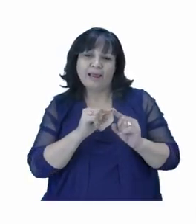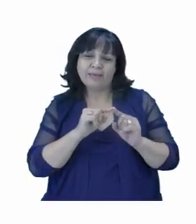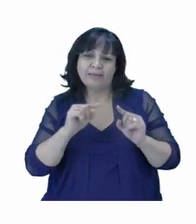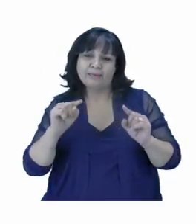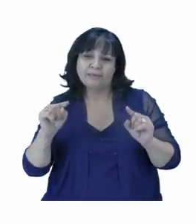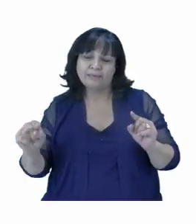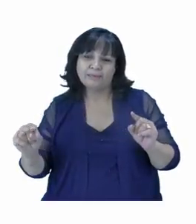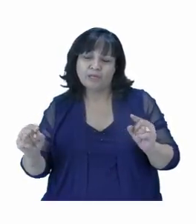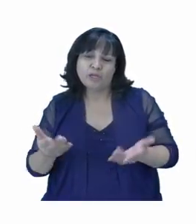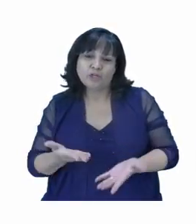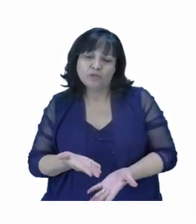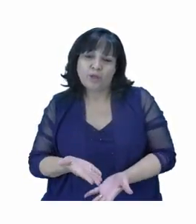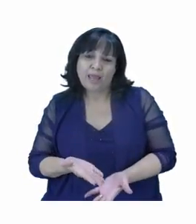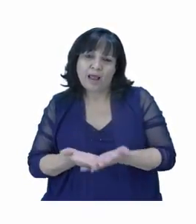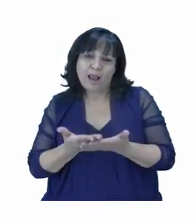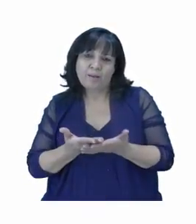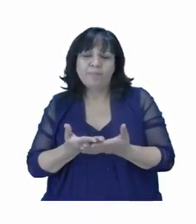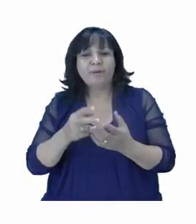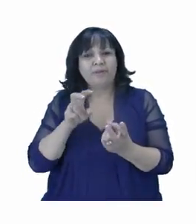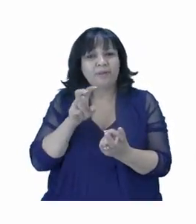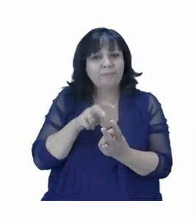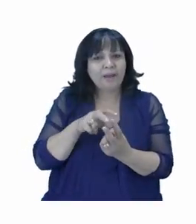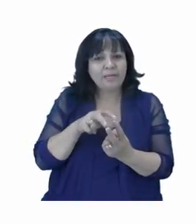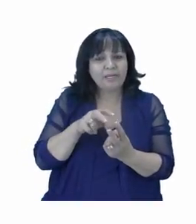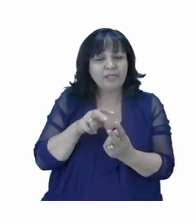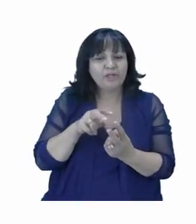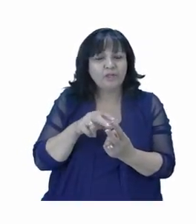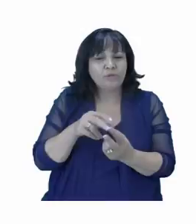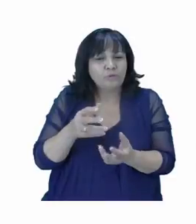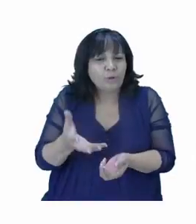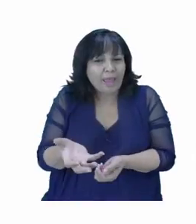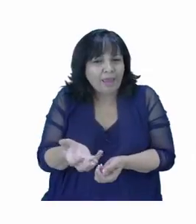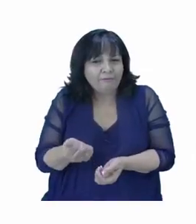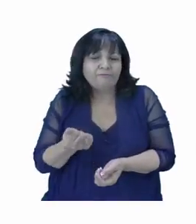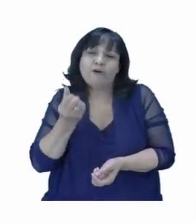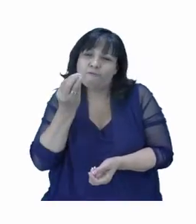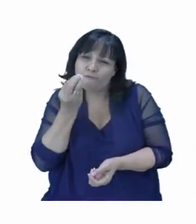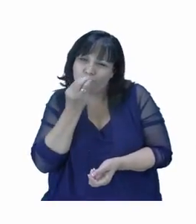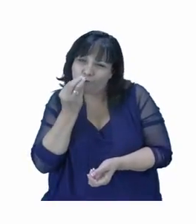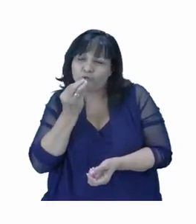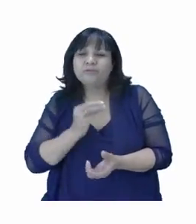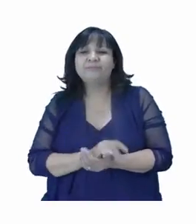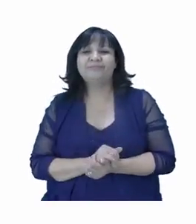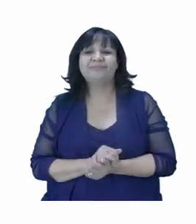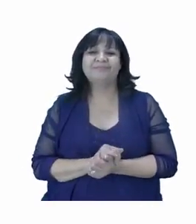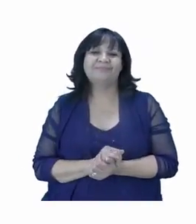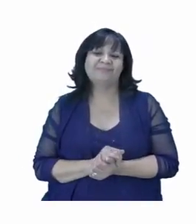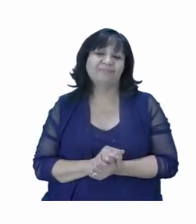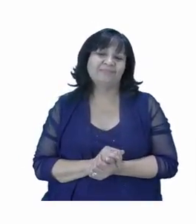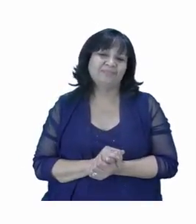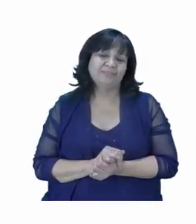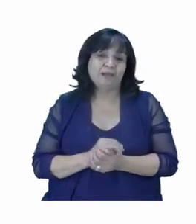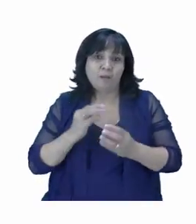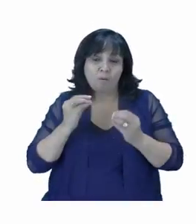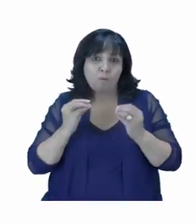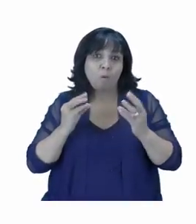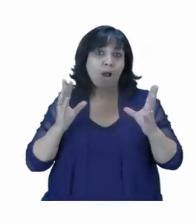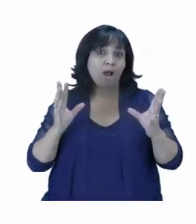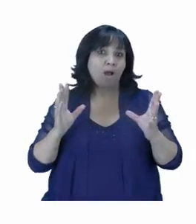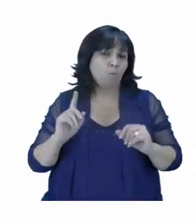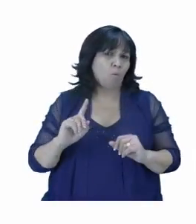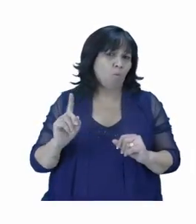bunny get the delicious food. Oh, wow! What an